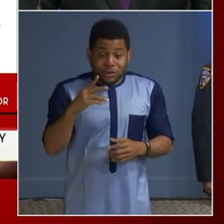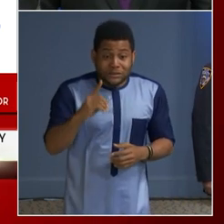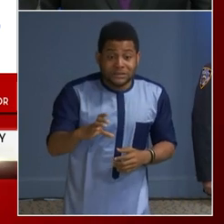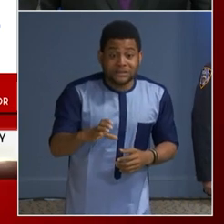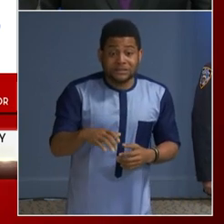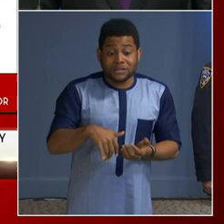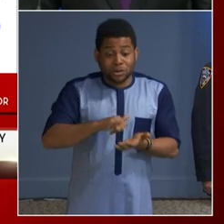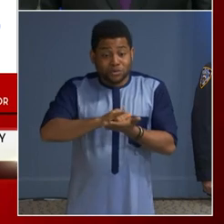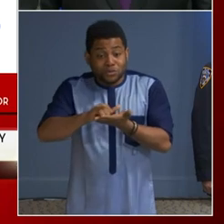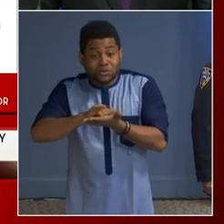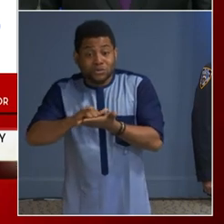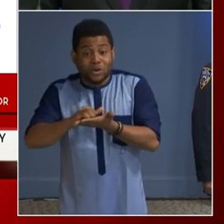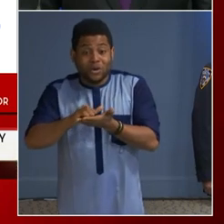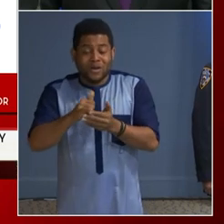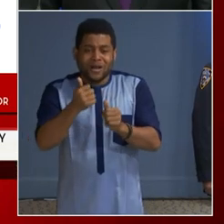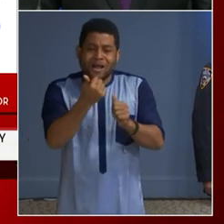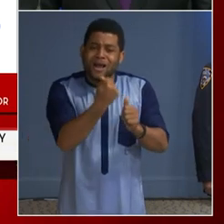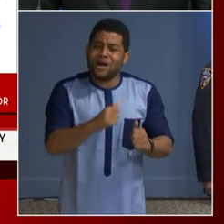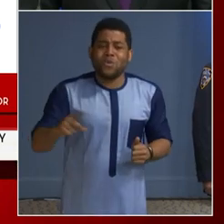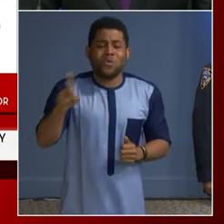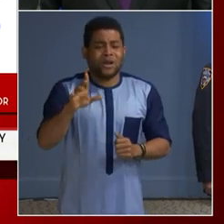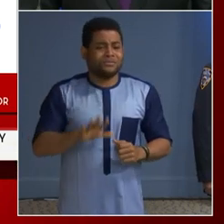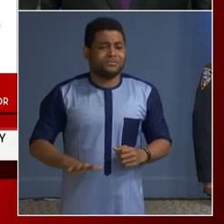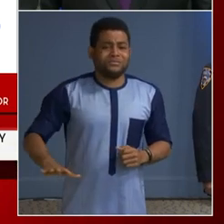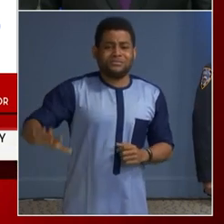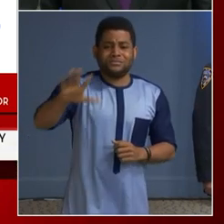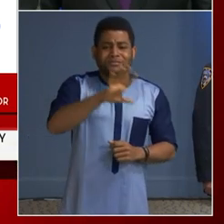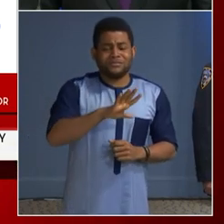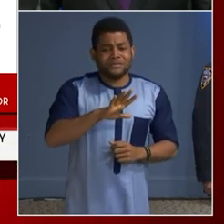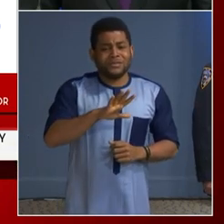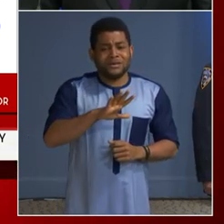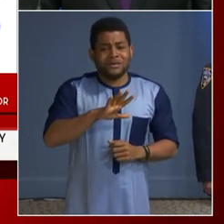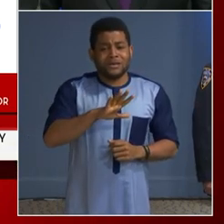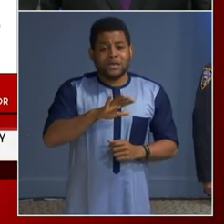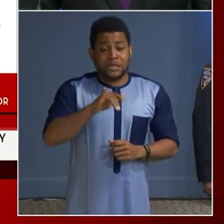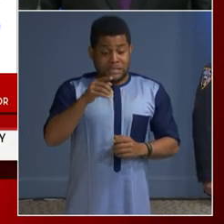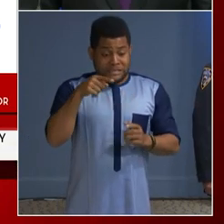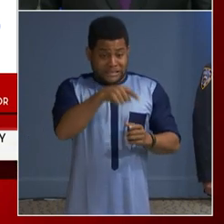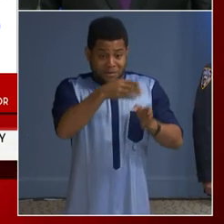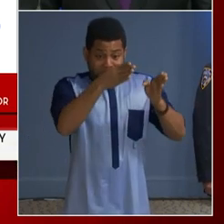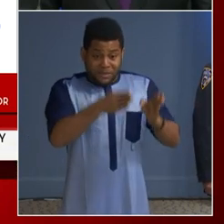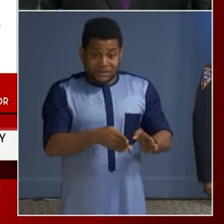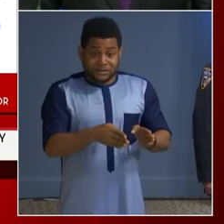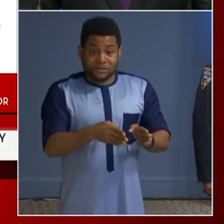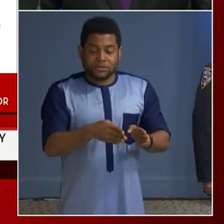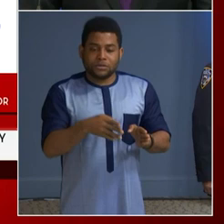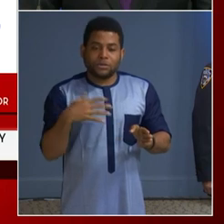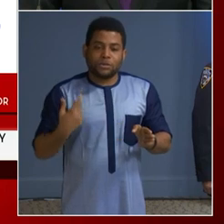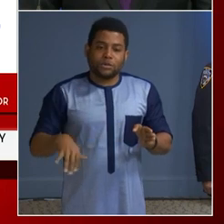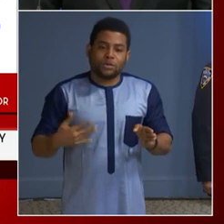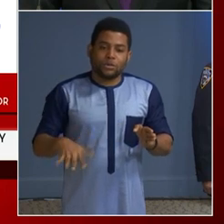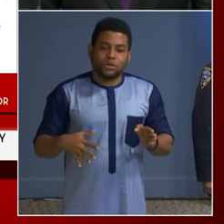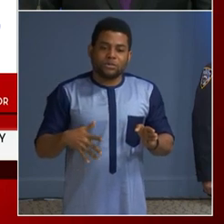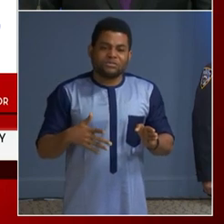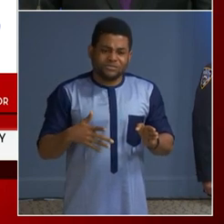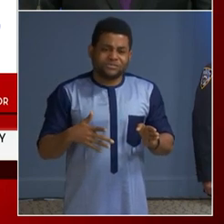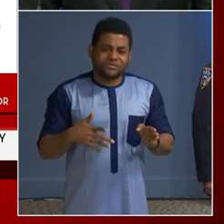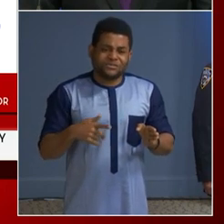York, or anywhere else. This person is carrying out a premeditative